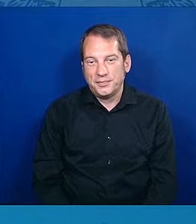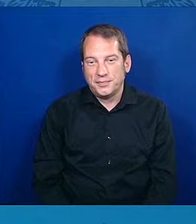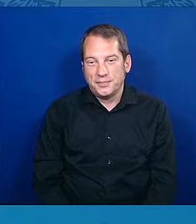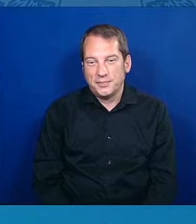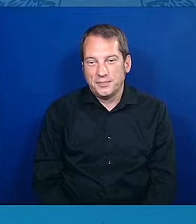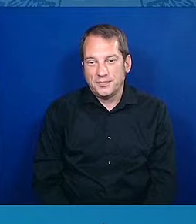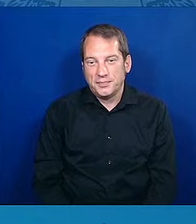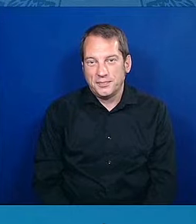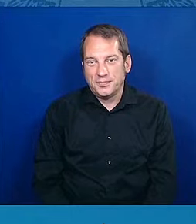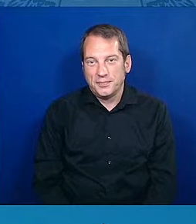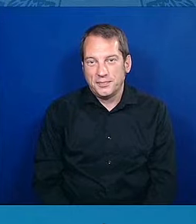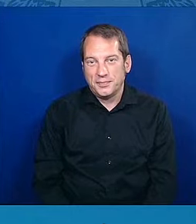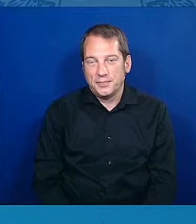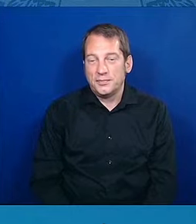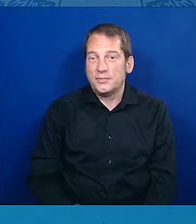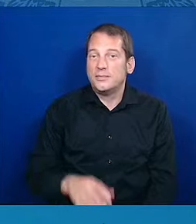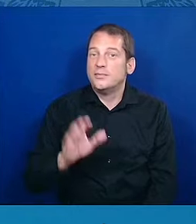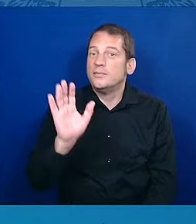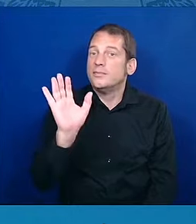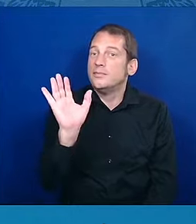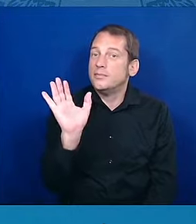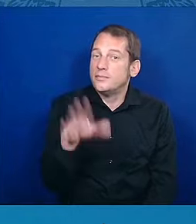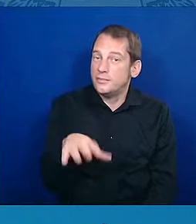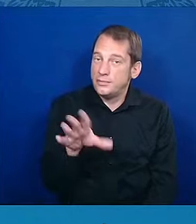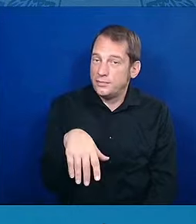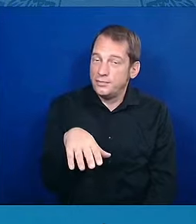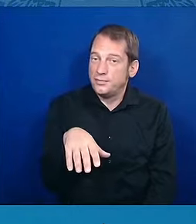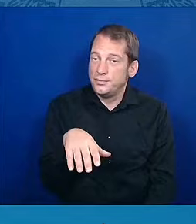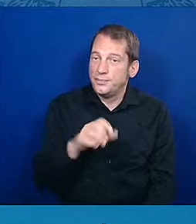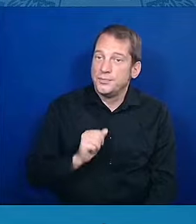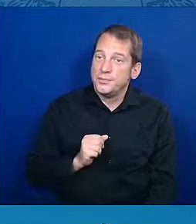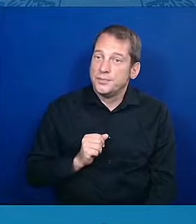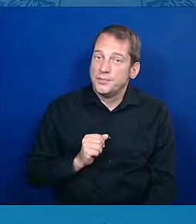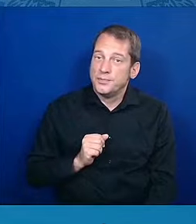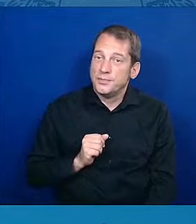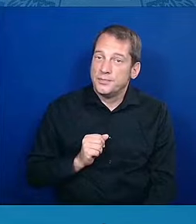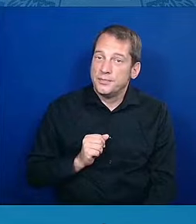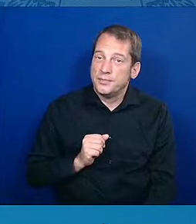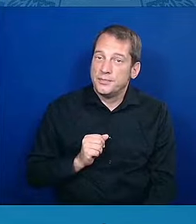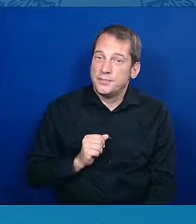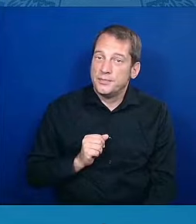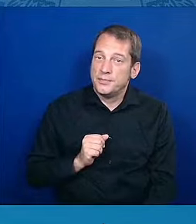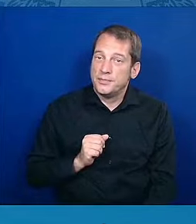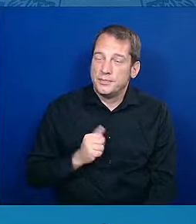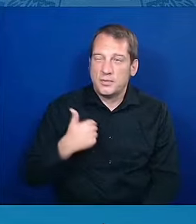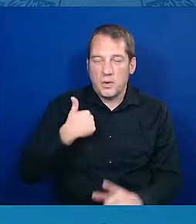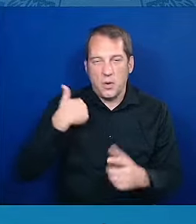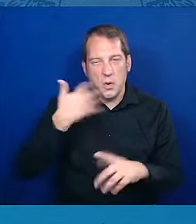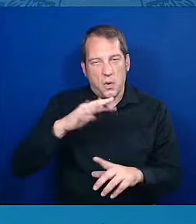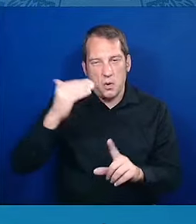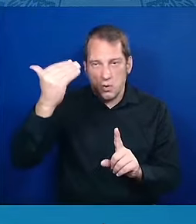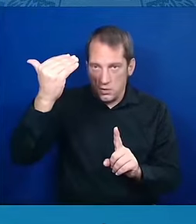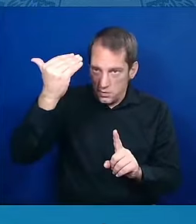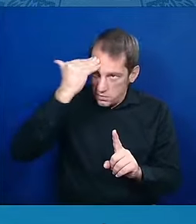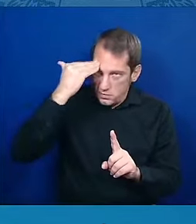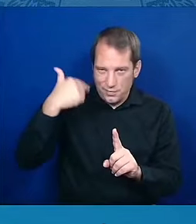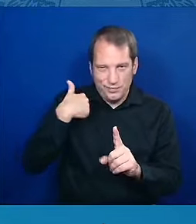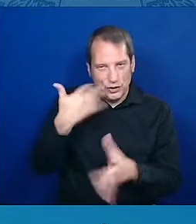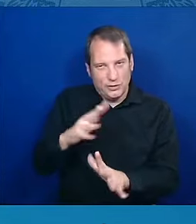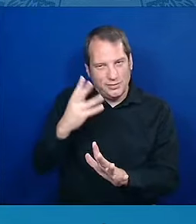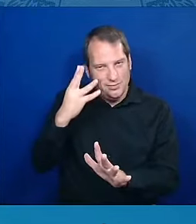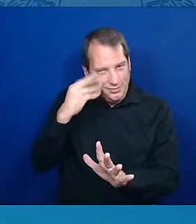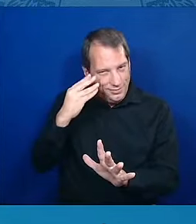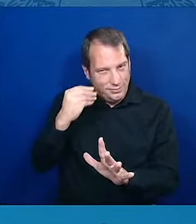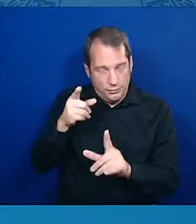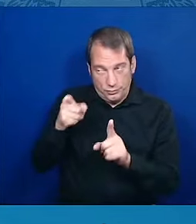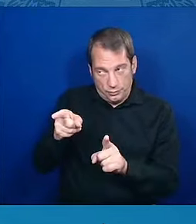What I know firsthand is that our teachers and all those who are here, all the members of